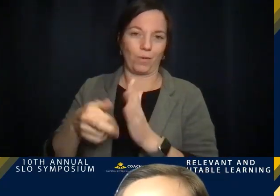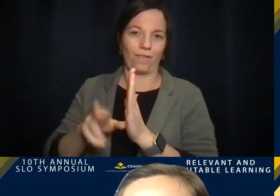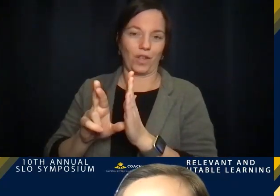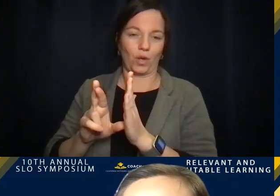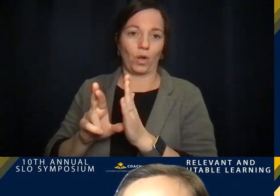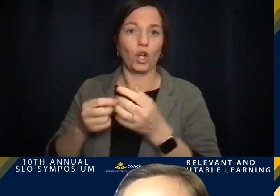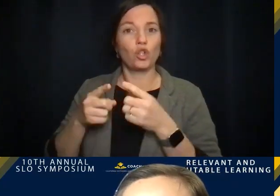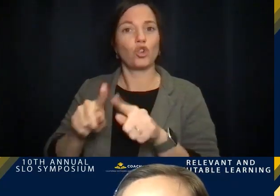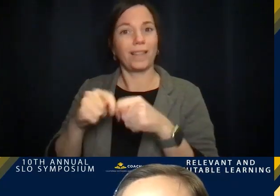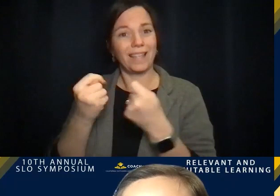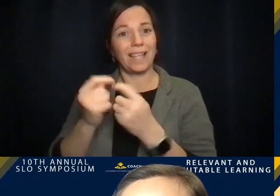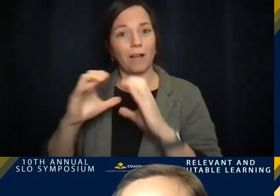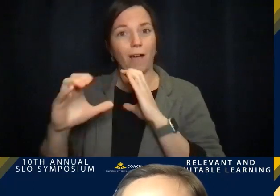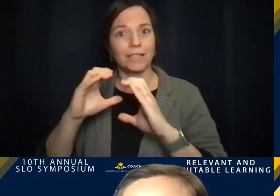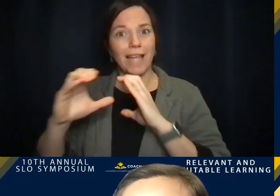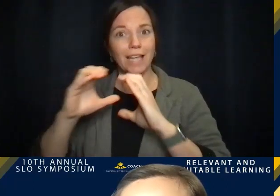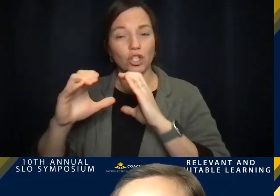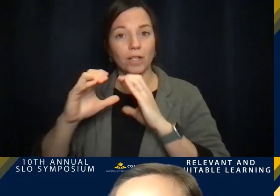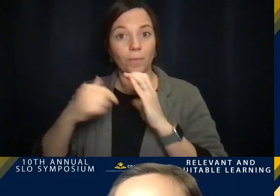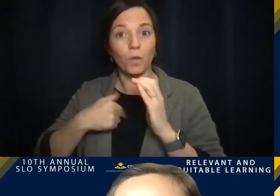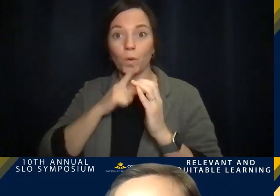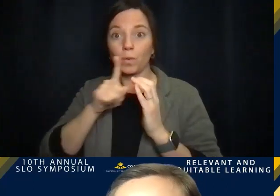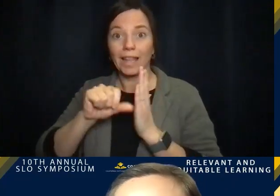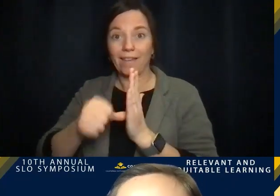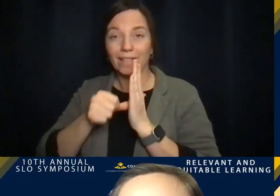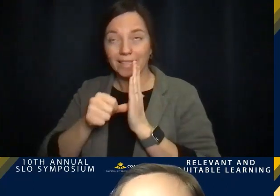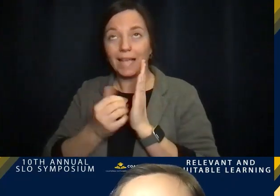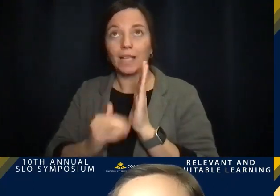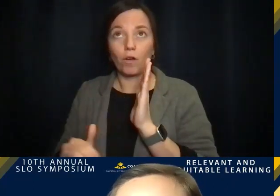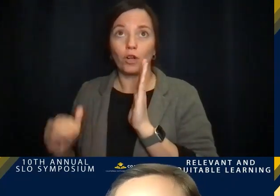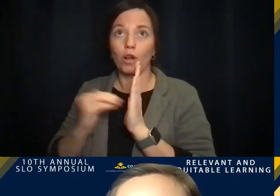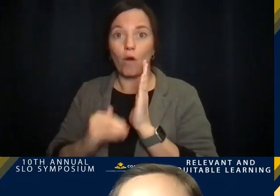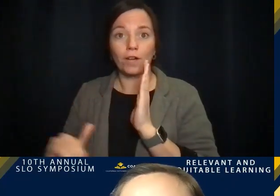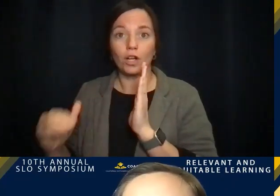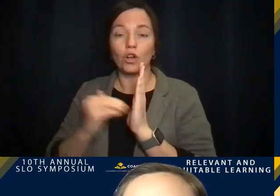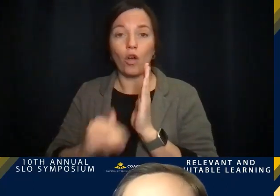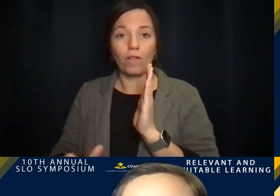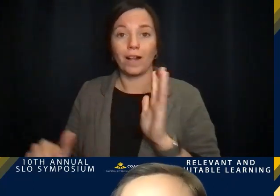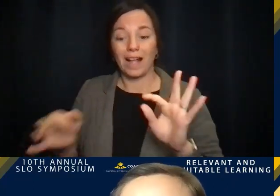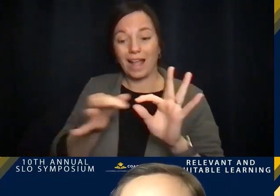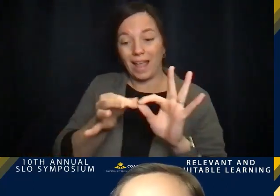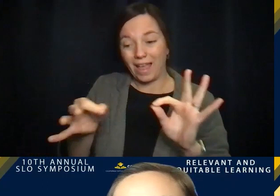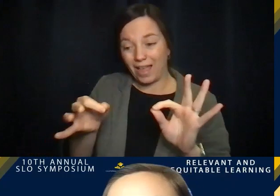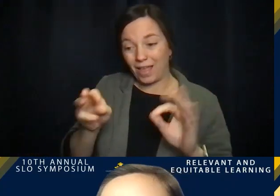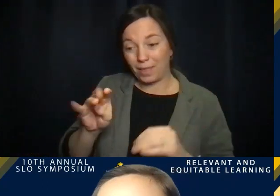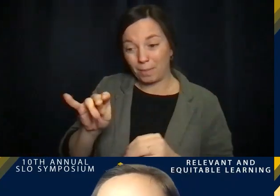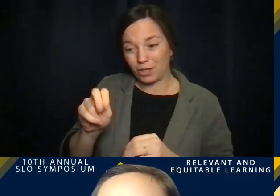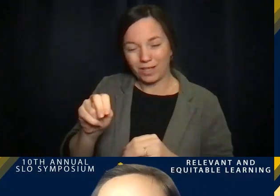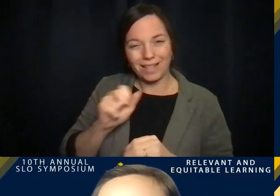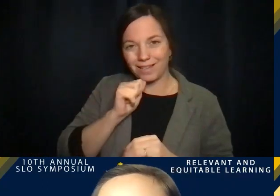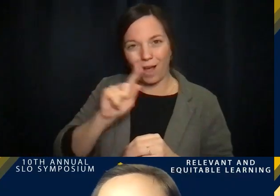team conversations, that's something that we're emphasizing over and over and over. The mission is not your mission